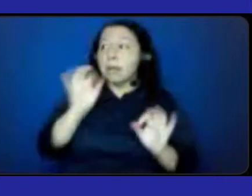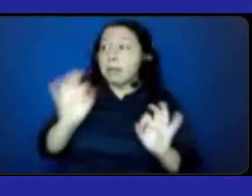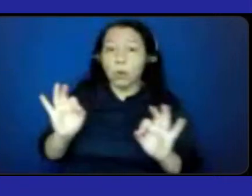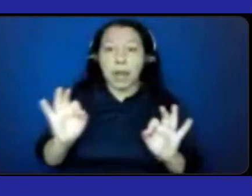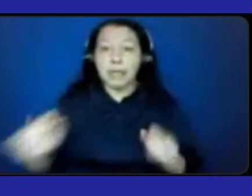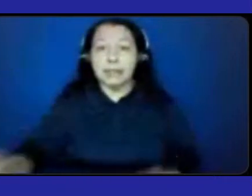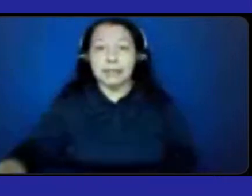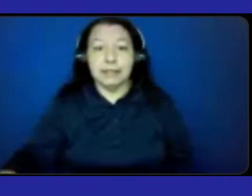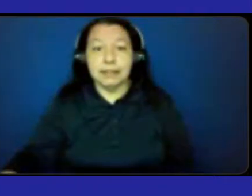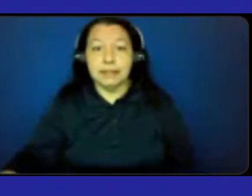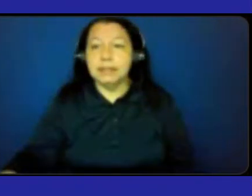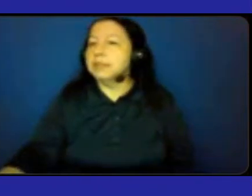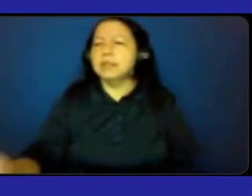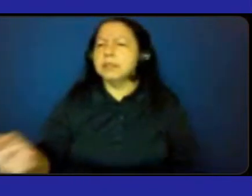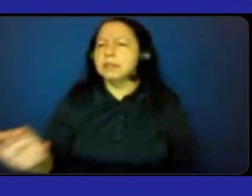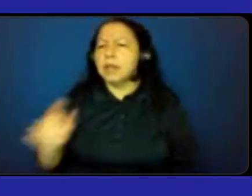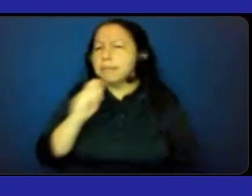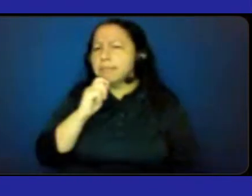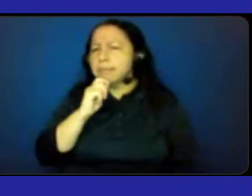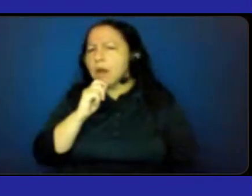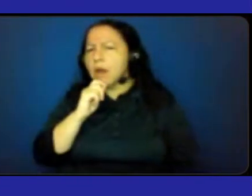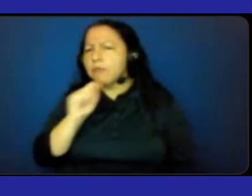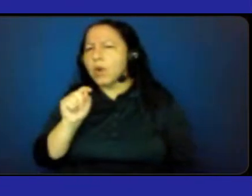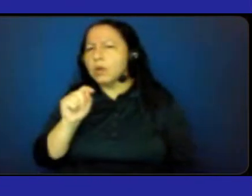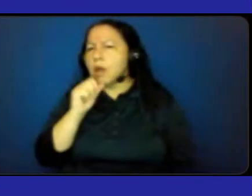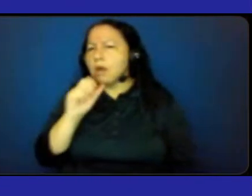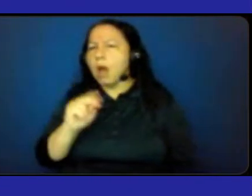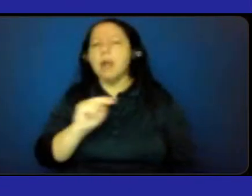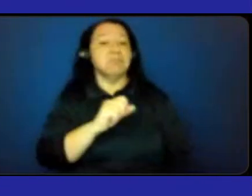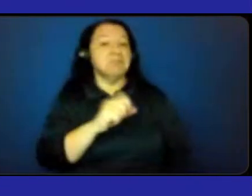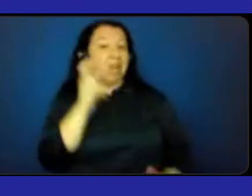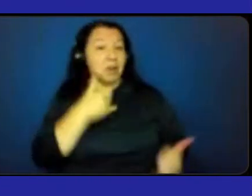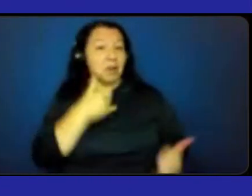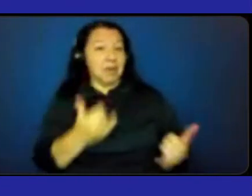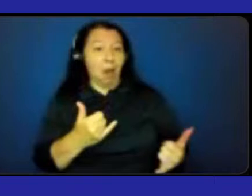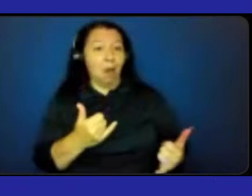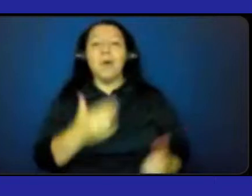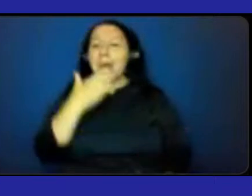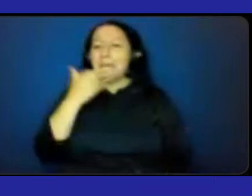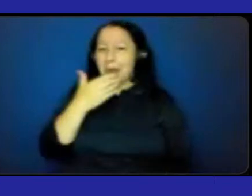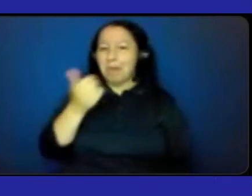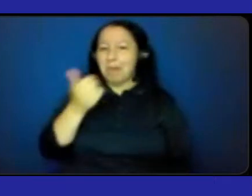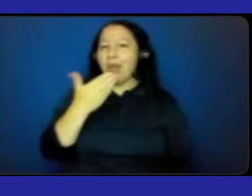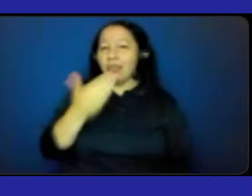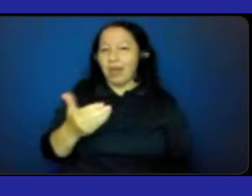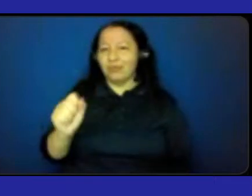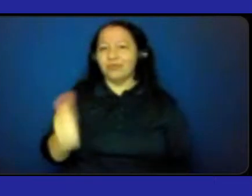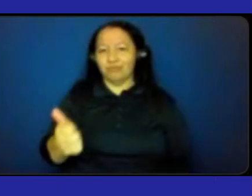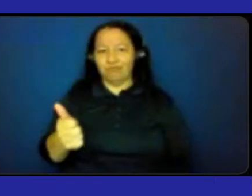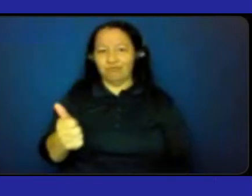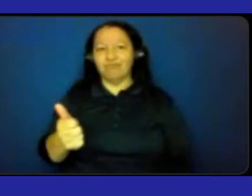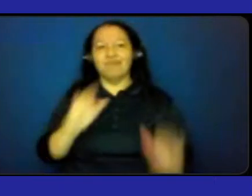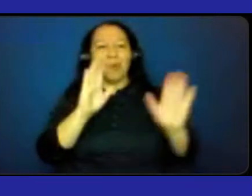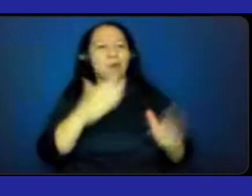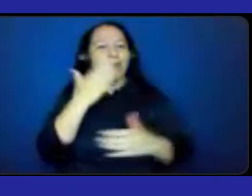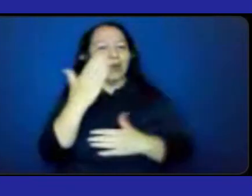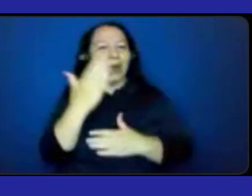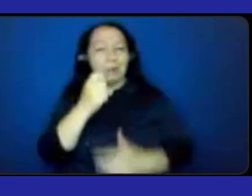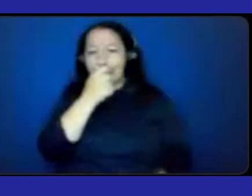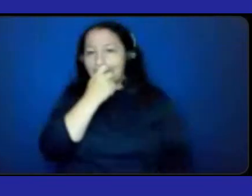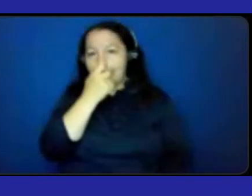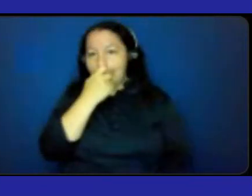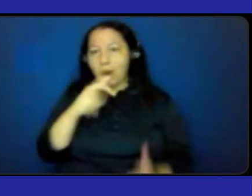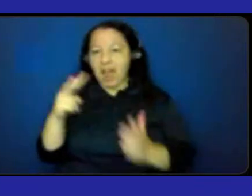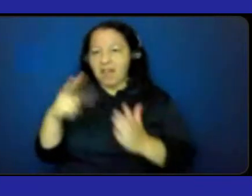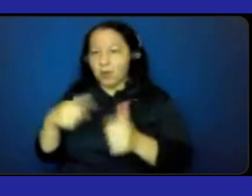is now. There we go. How about now? Can you hear me okay? Better. Wonderful. Better, thank you. Good morning. I'm going to read this first.